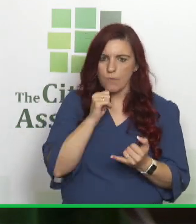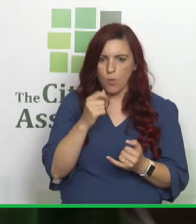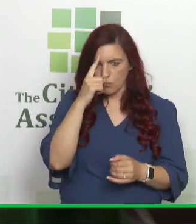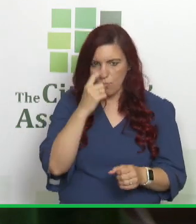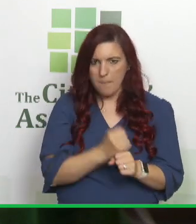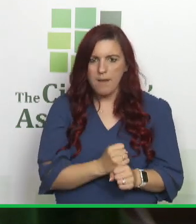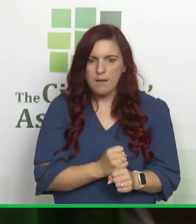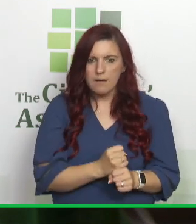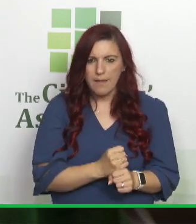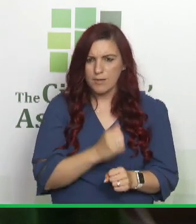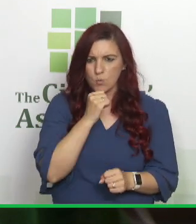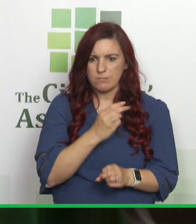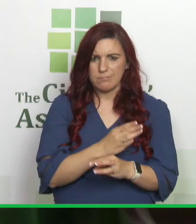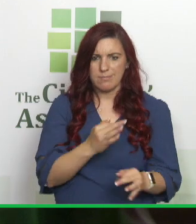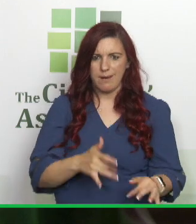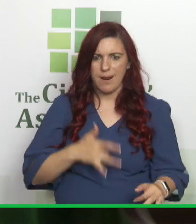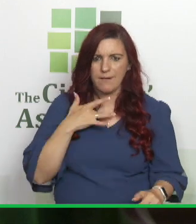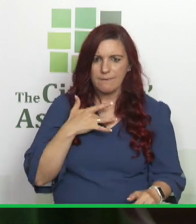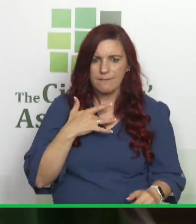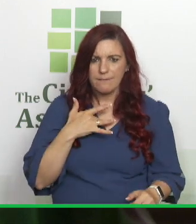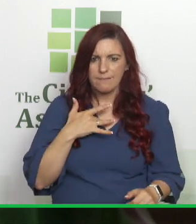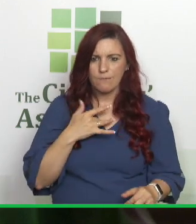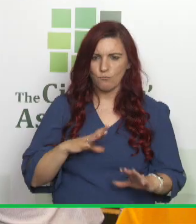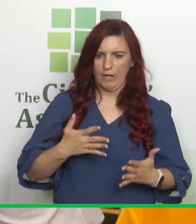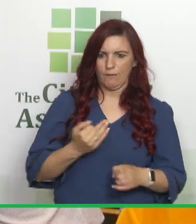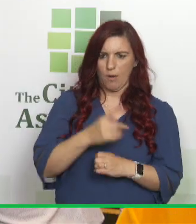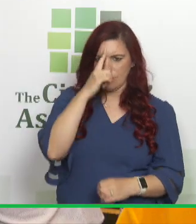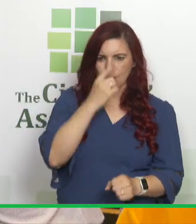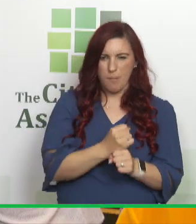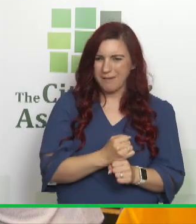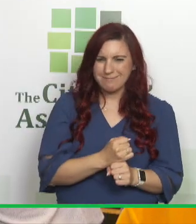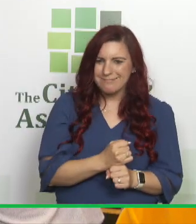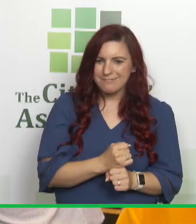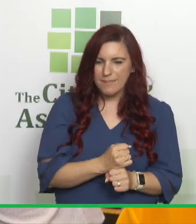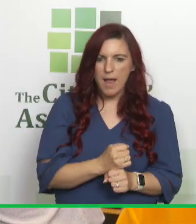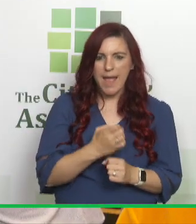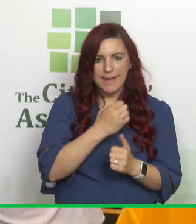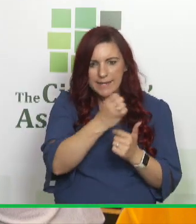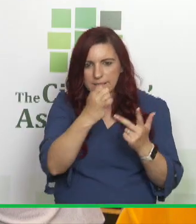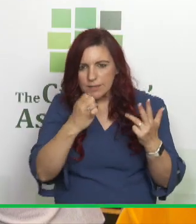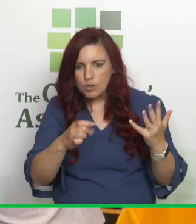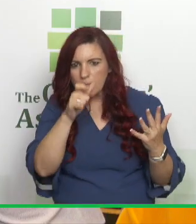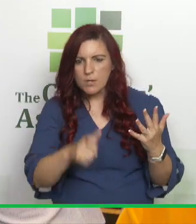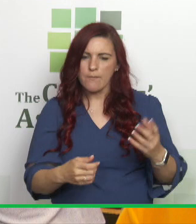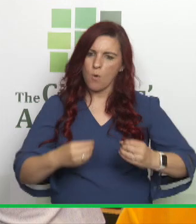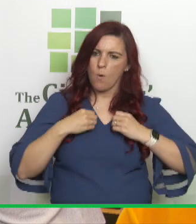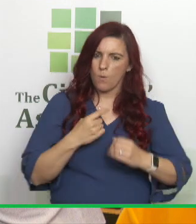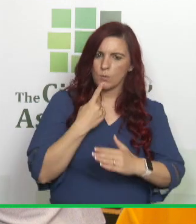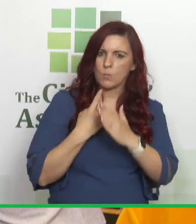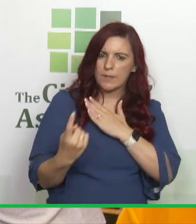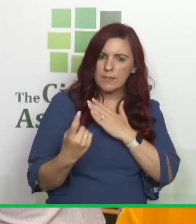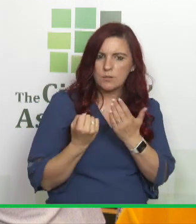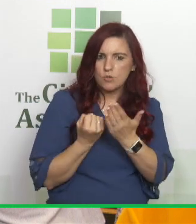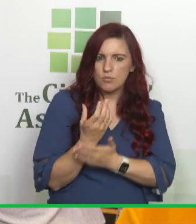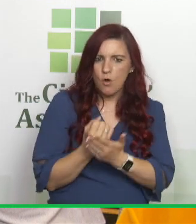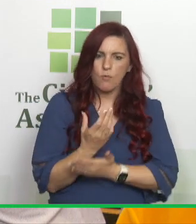describe as an ideal life, free from any history of trauma. Each person has their own unique, often untold story of unmet